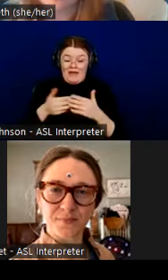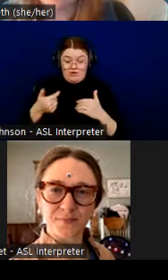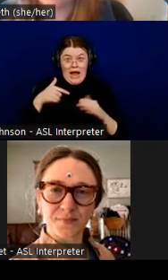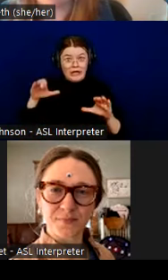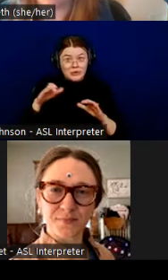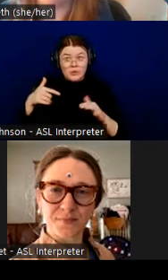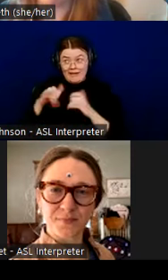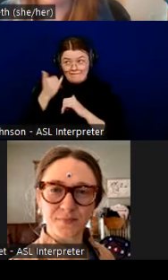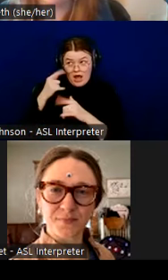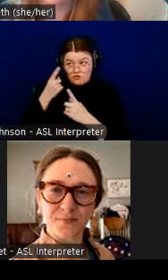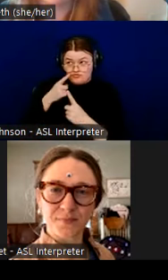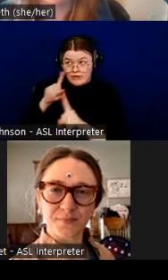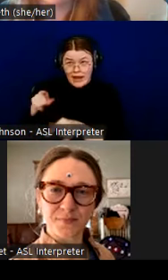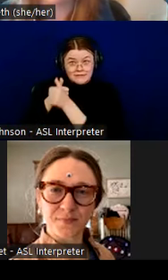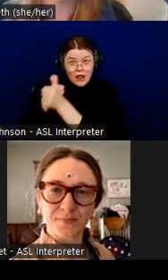what.